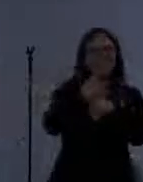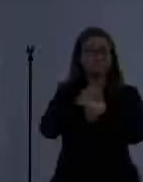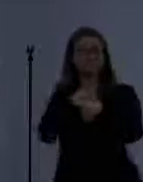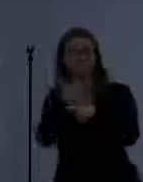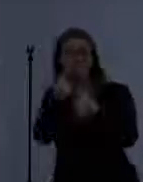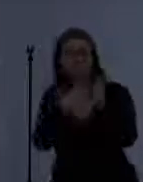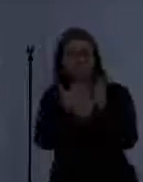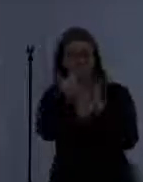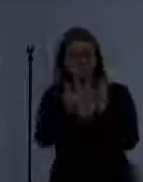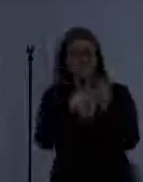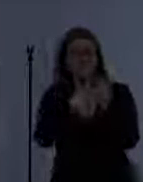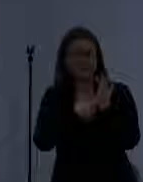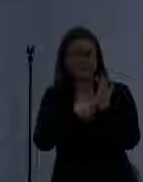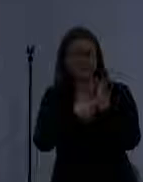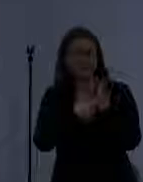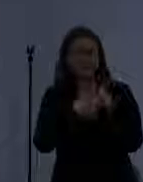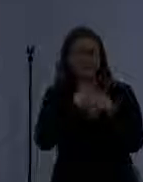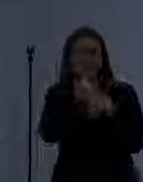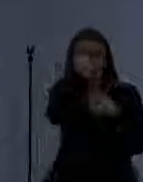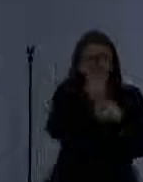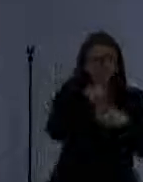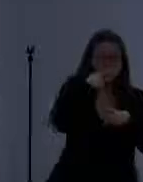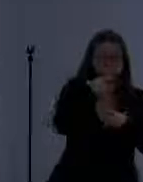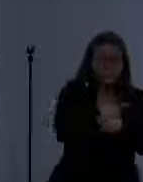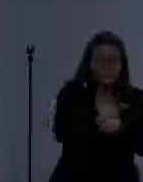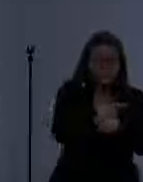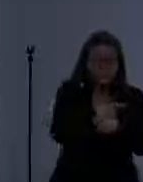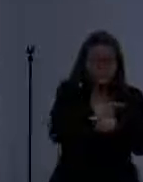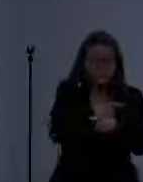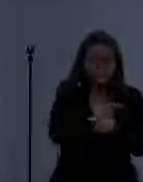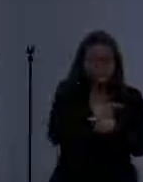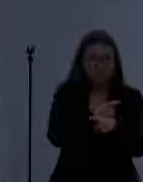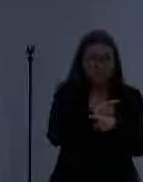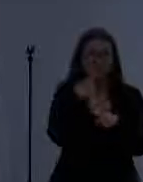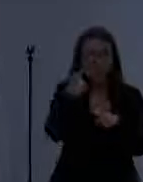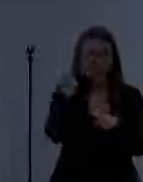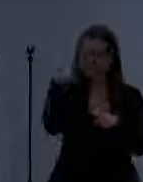words to a service provider and was billed for half an hour.